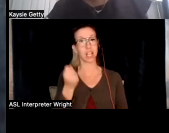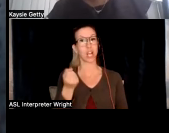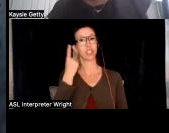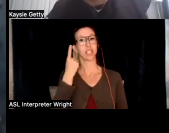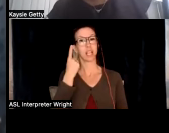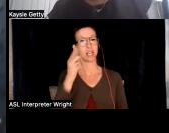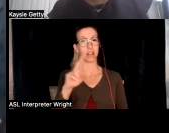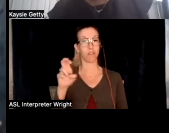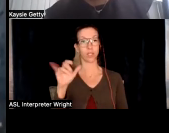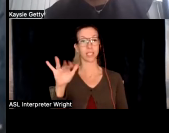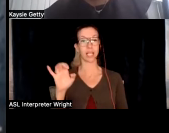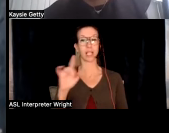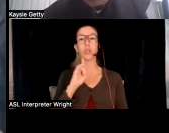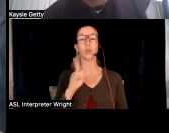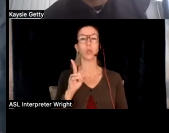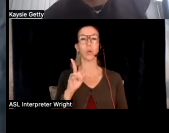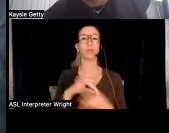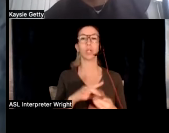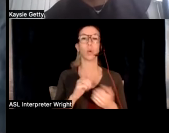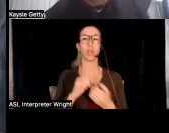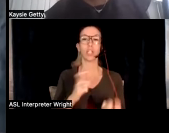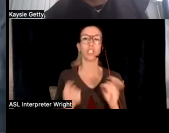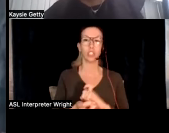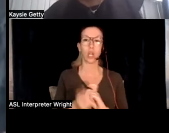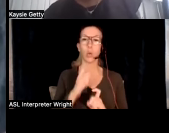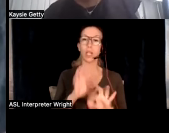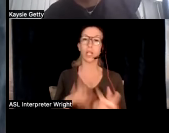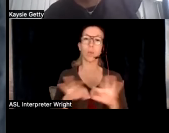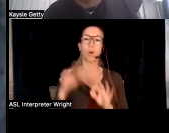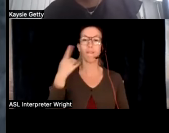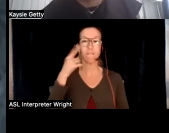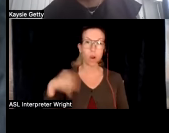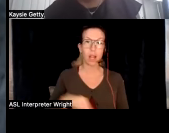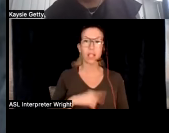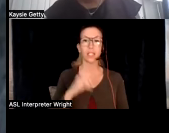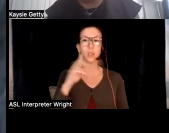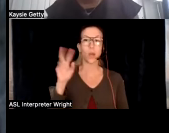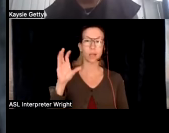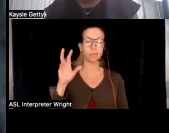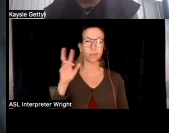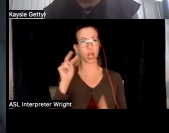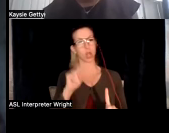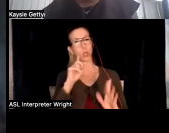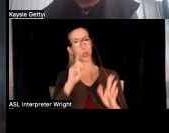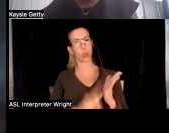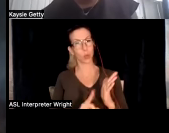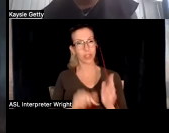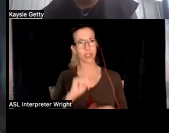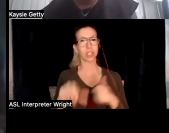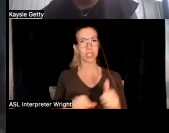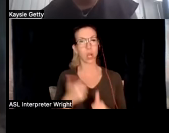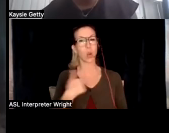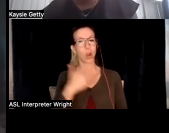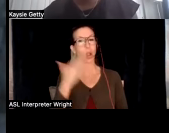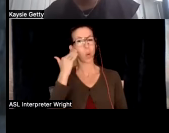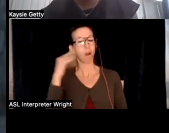undergoing a change at this point. It was really important for us as we looked at the research and science around resilience that we acknowledged that this is a capacity